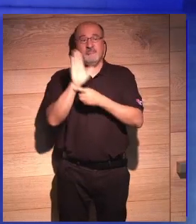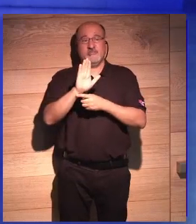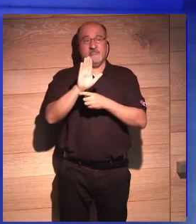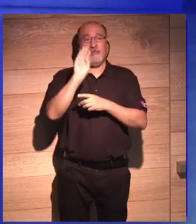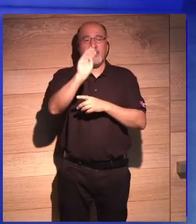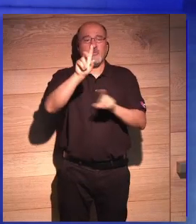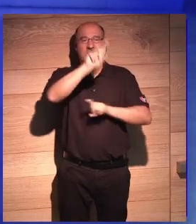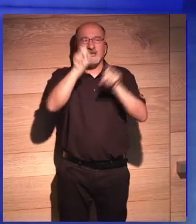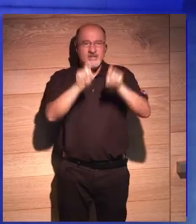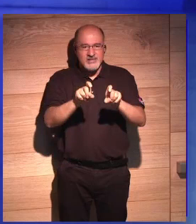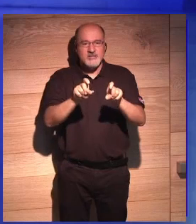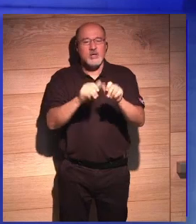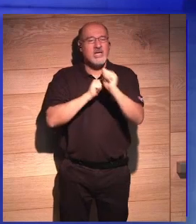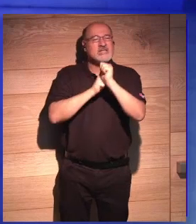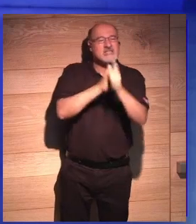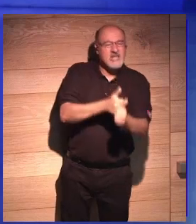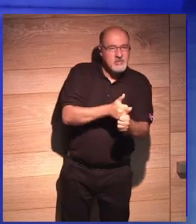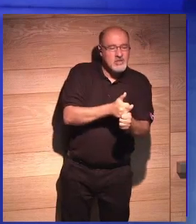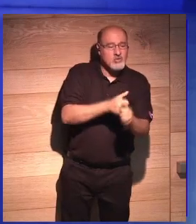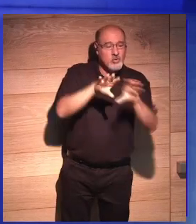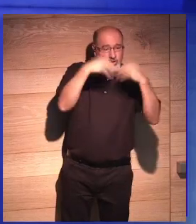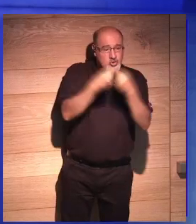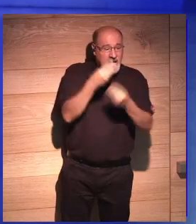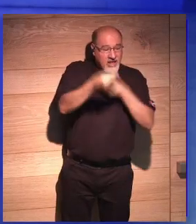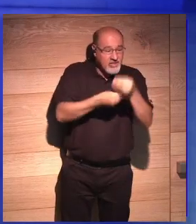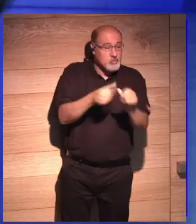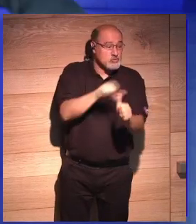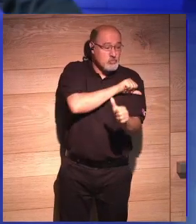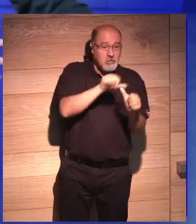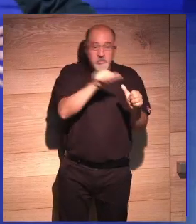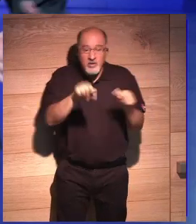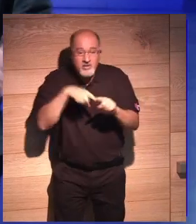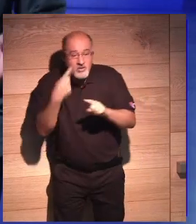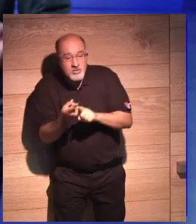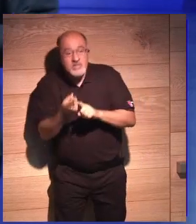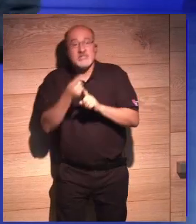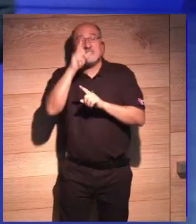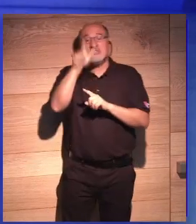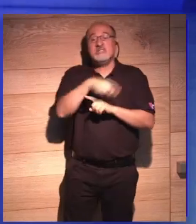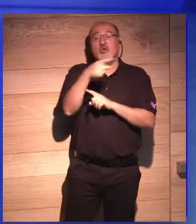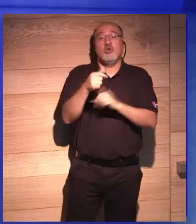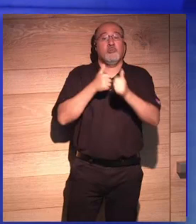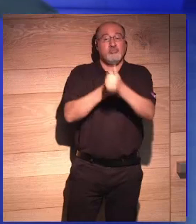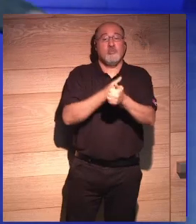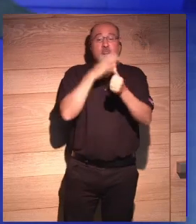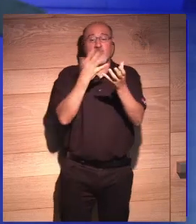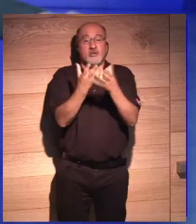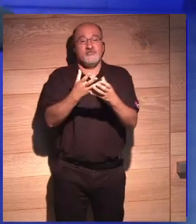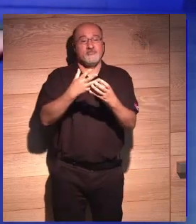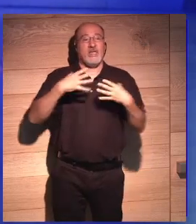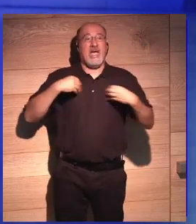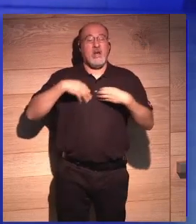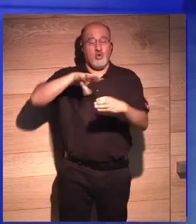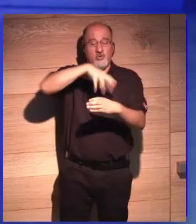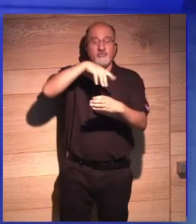can we track candy floss, I failed to mention we have a PhD student that's 2 years into researching just that.